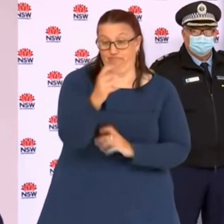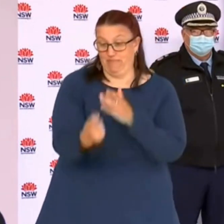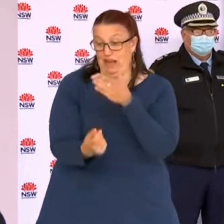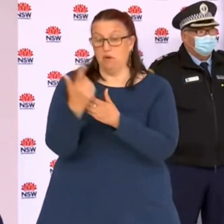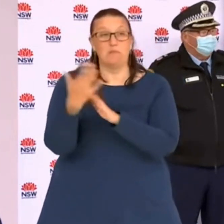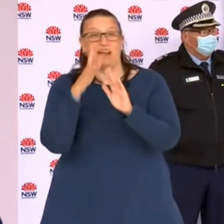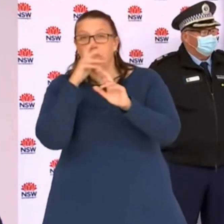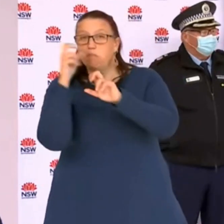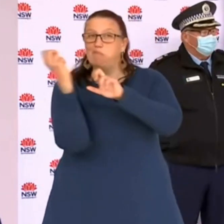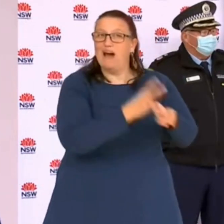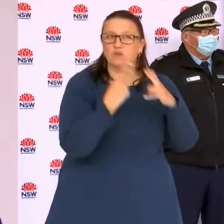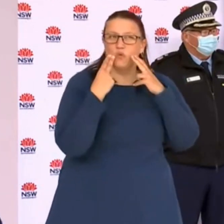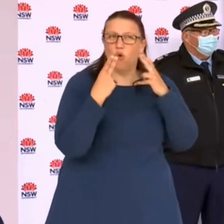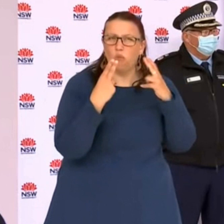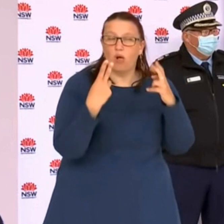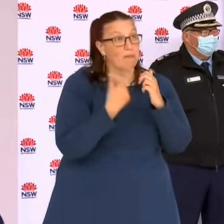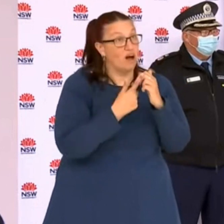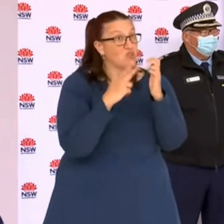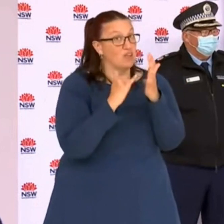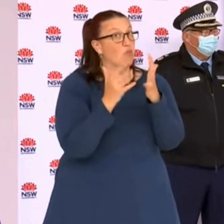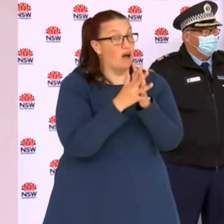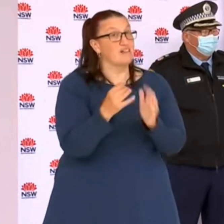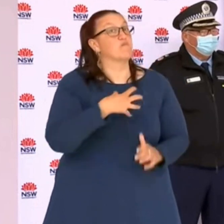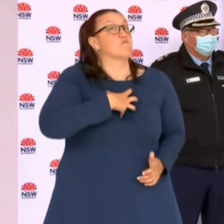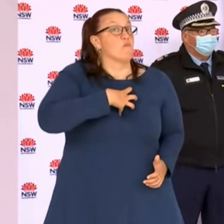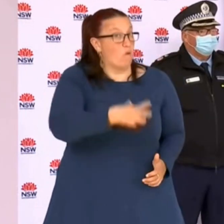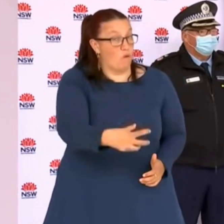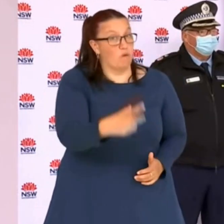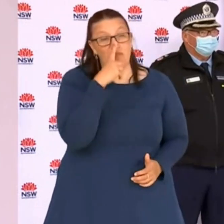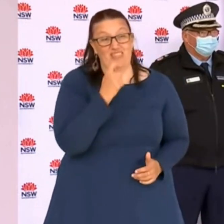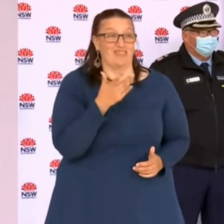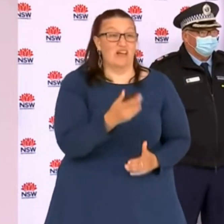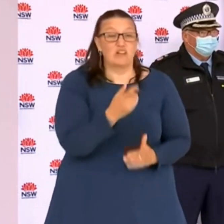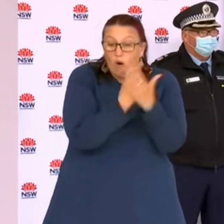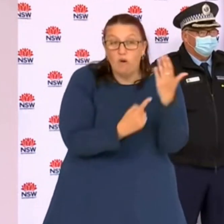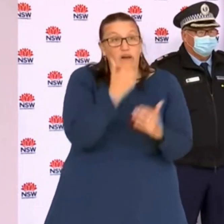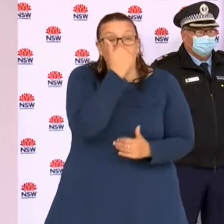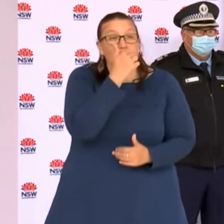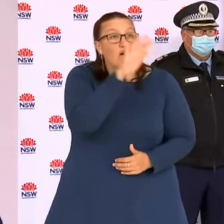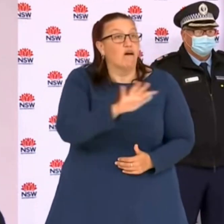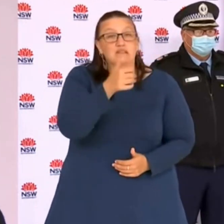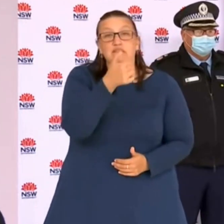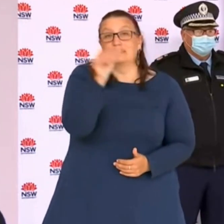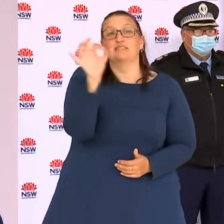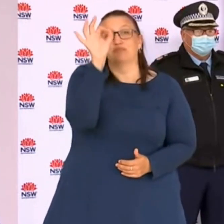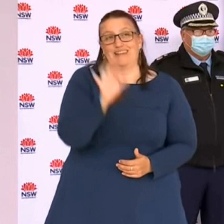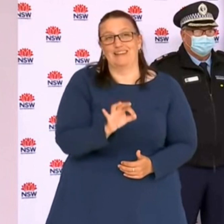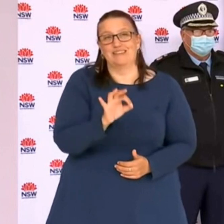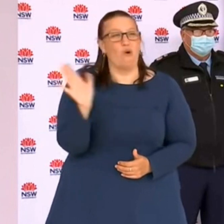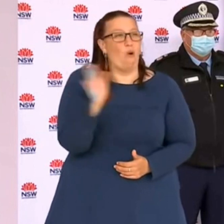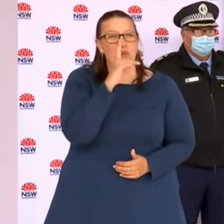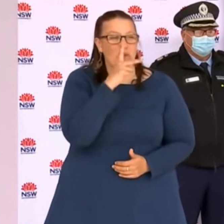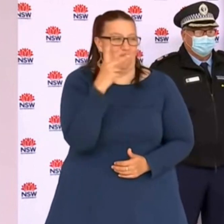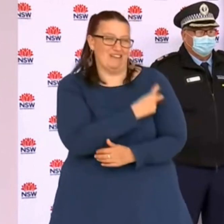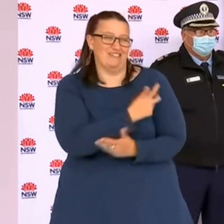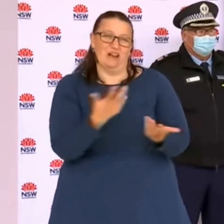population. And we've put that down there for a while, but obviously we'll work with National Cabinet in relation to that. But we need to be